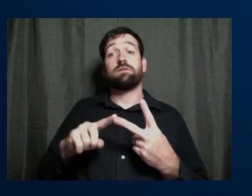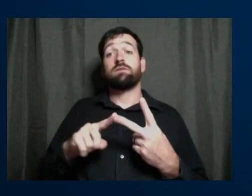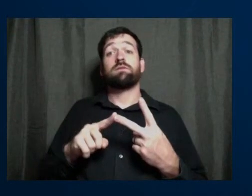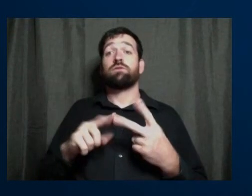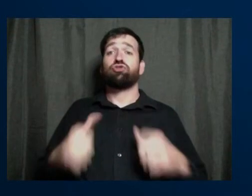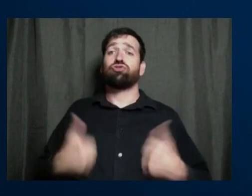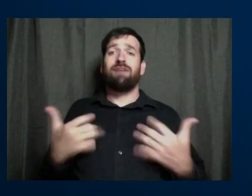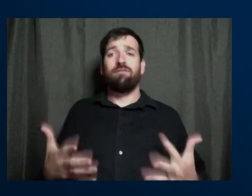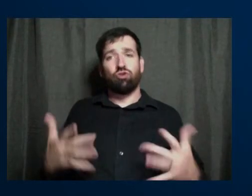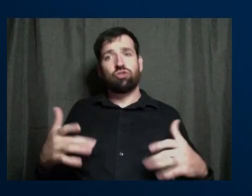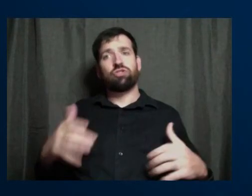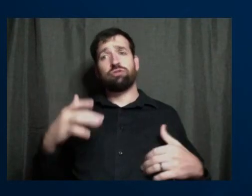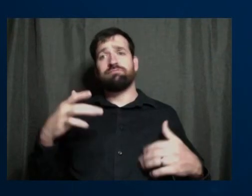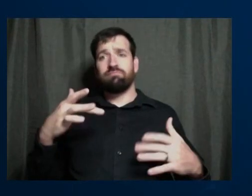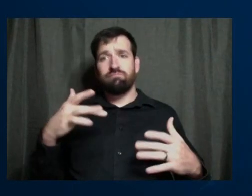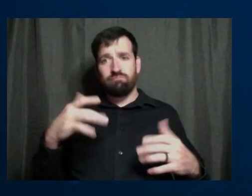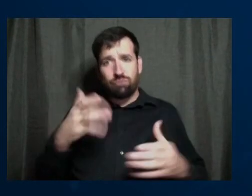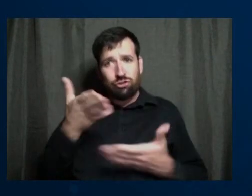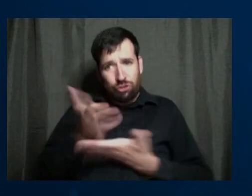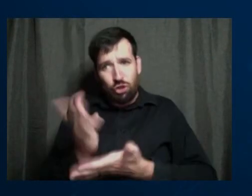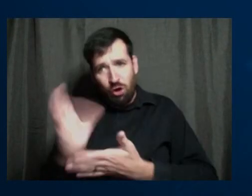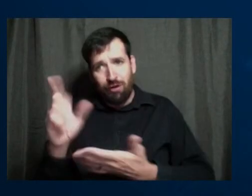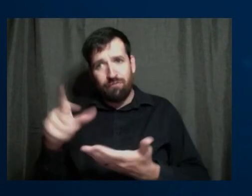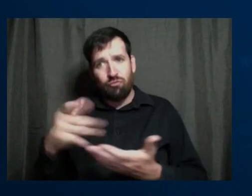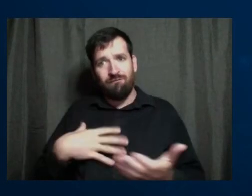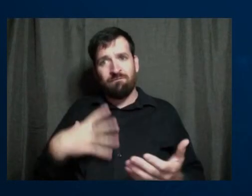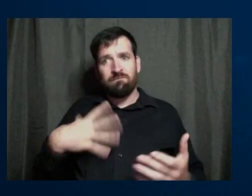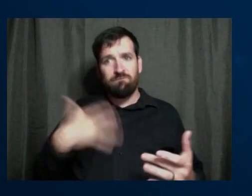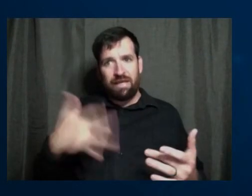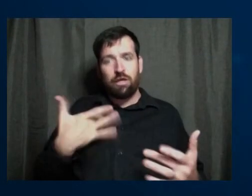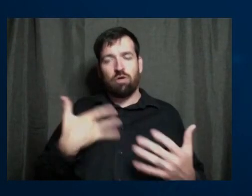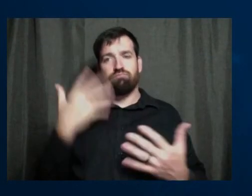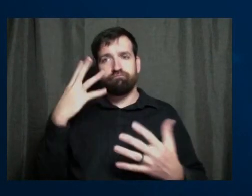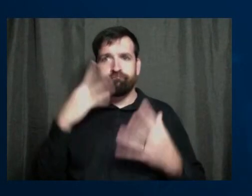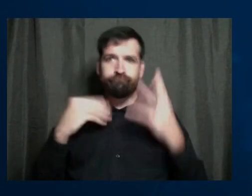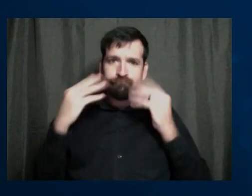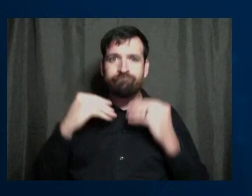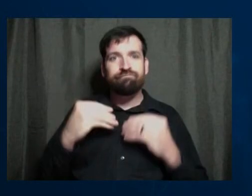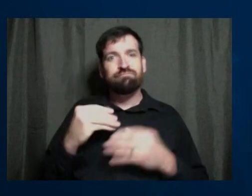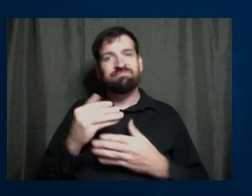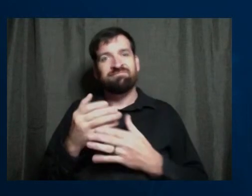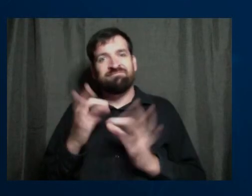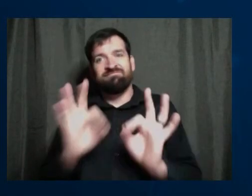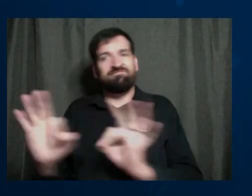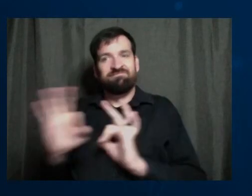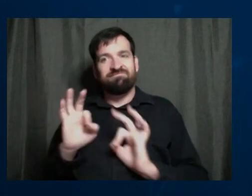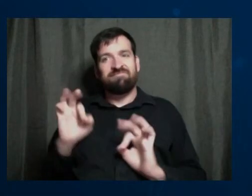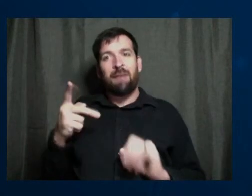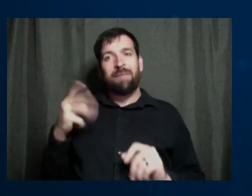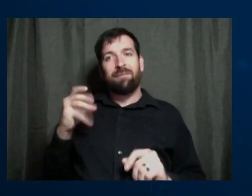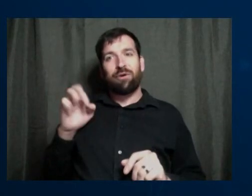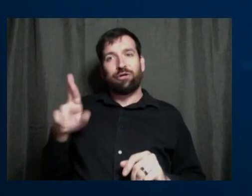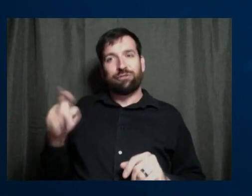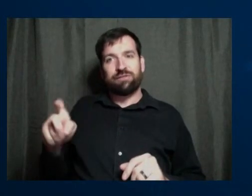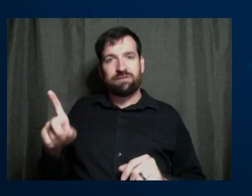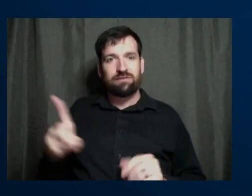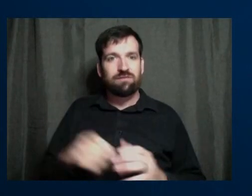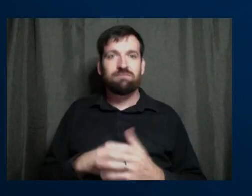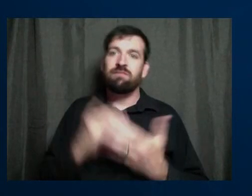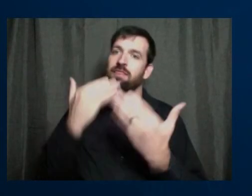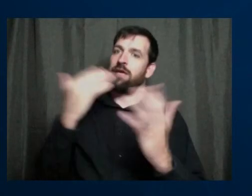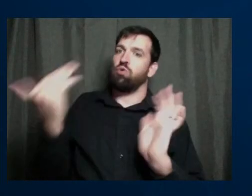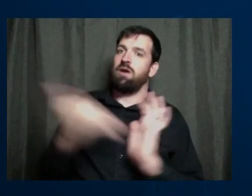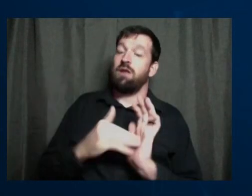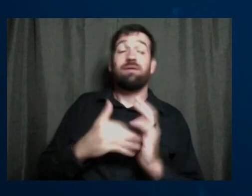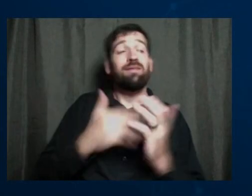pampered. So I just want to let you know your reach is out there. People know you. They love you. And Judy, you're doing such great work. So just want to say thank you again. Thank